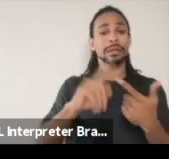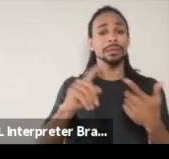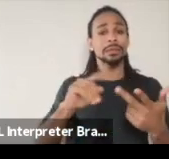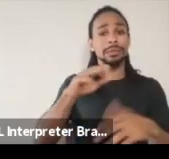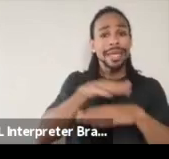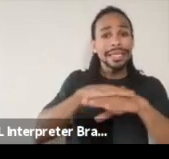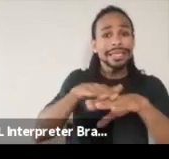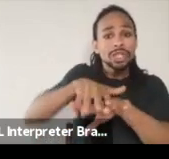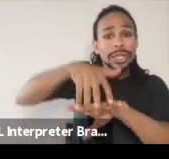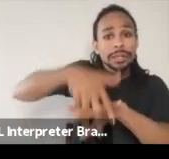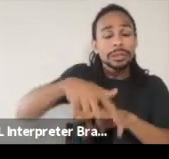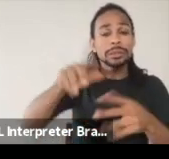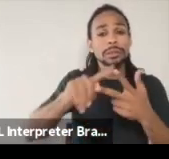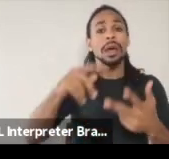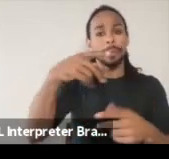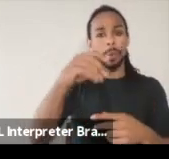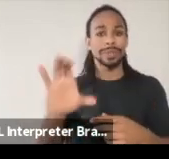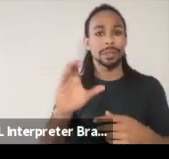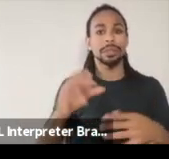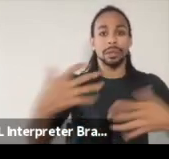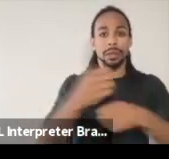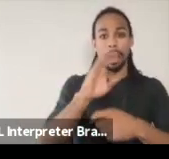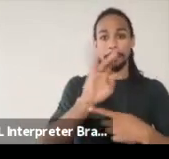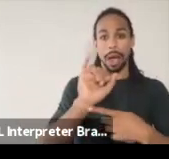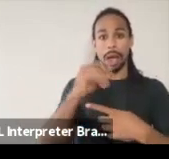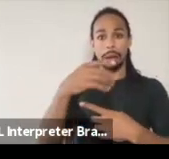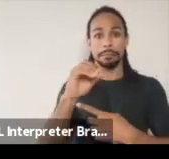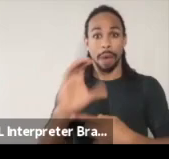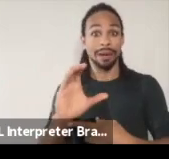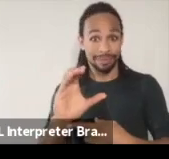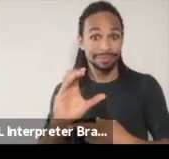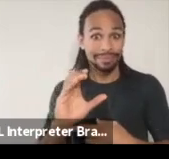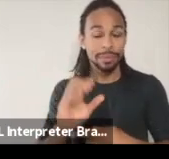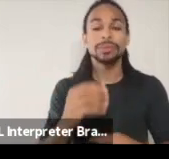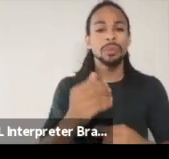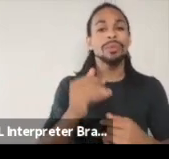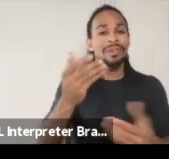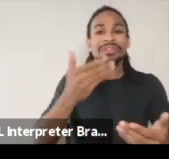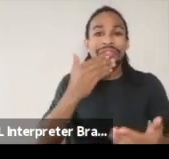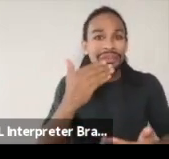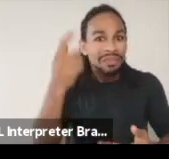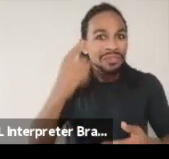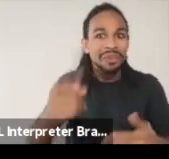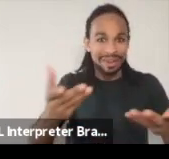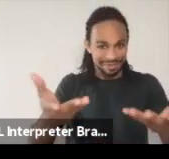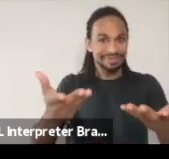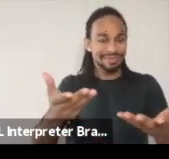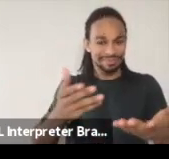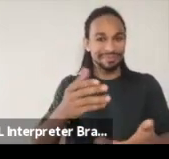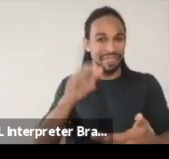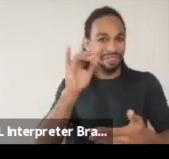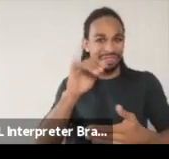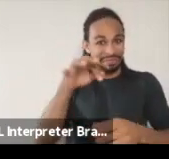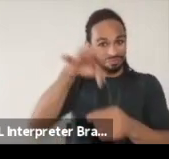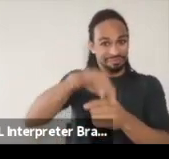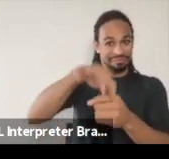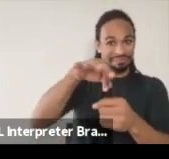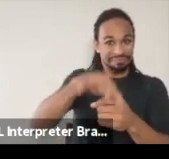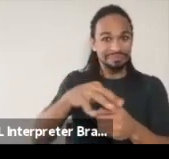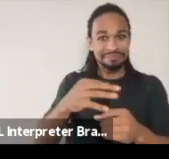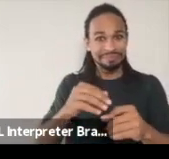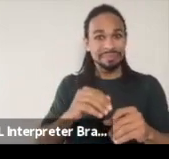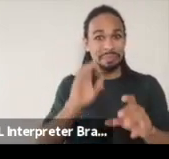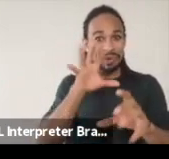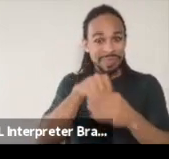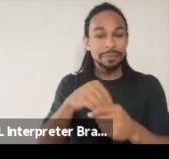color. So thank you for indulging us so that we can see just the spread of folks in the room. And I realized that I didn't name my own ethnic